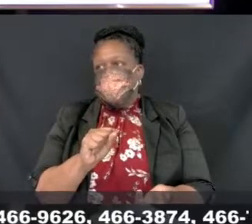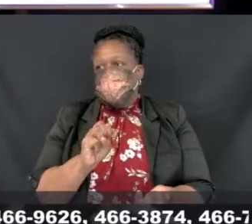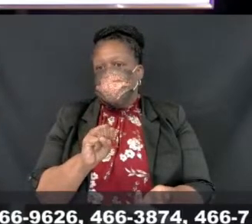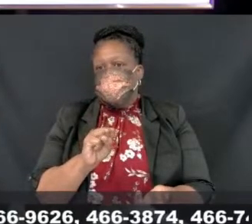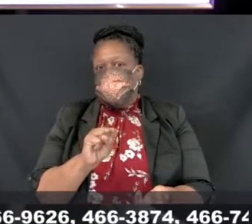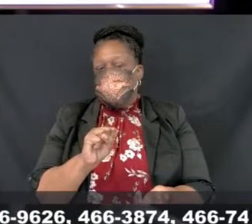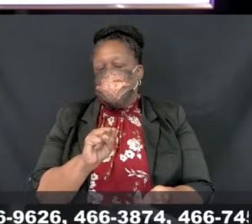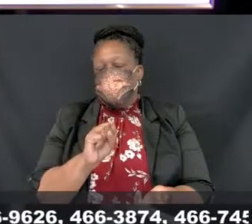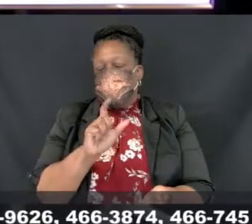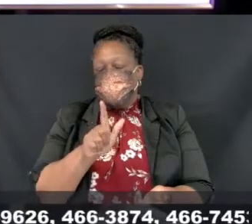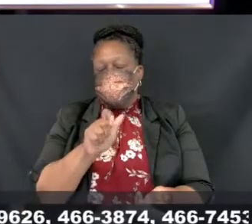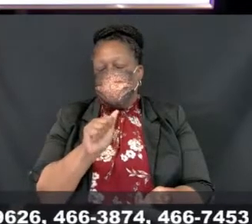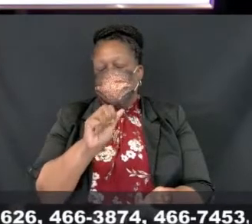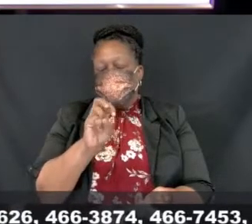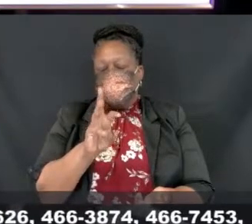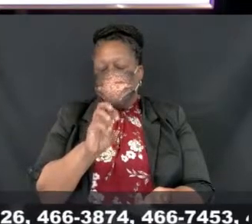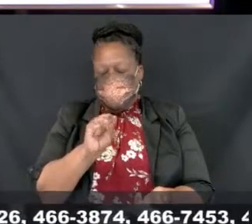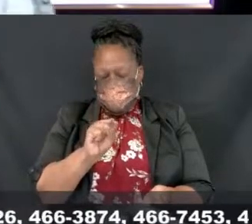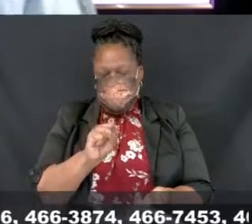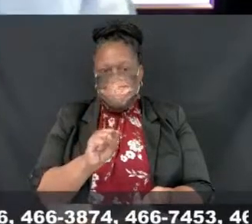us her presentation.